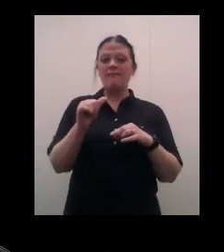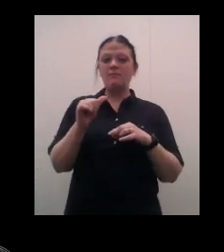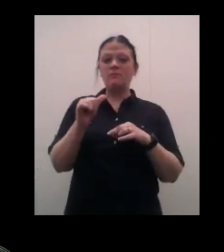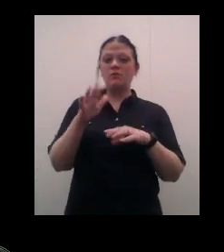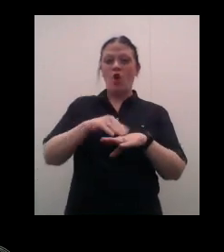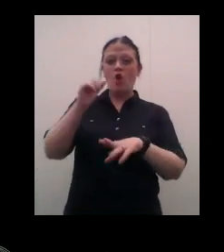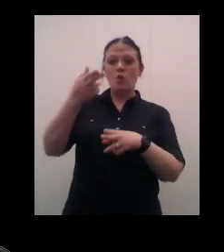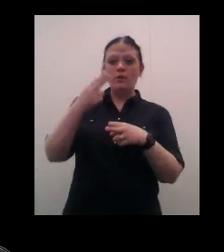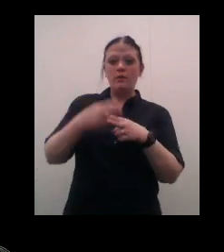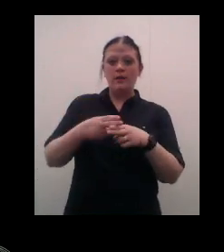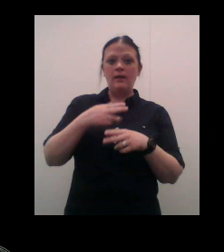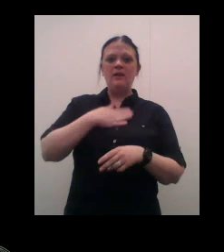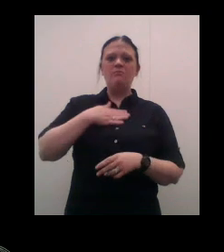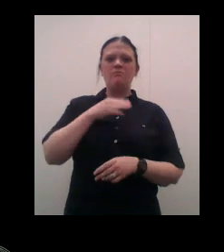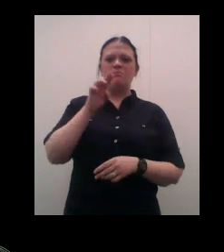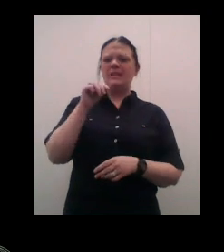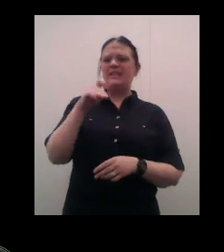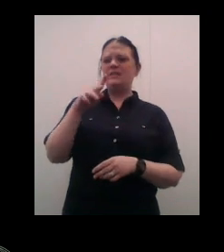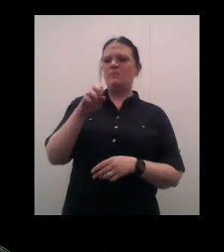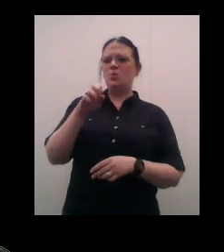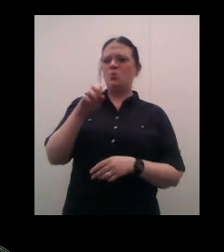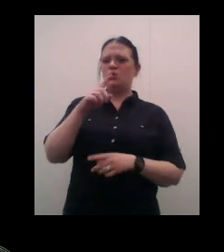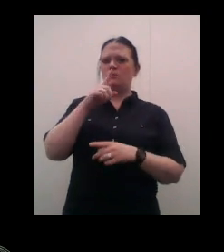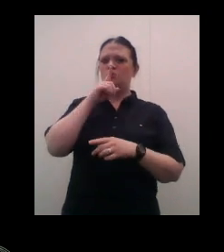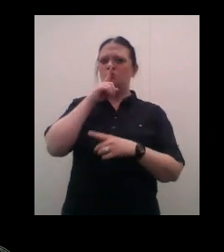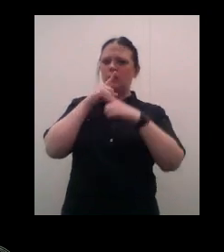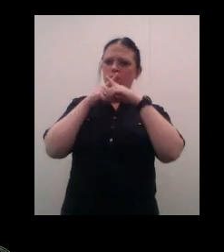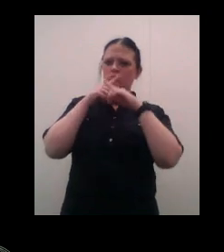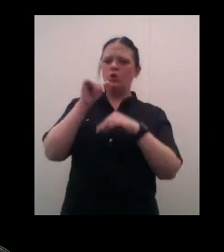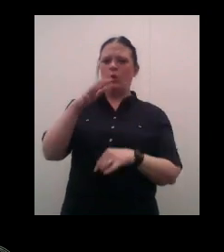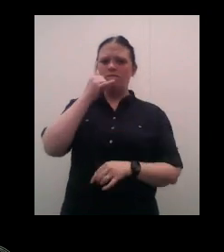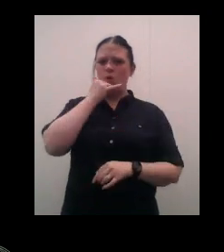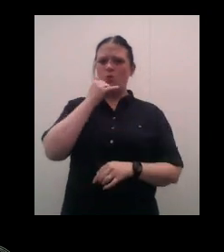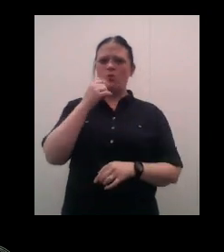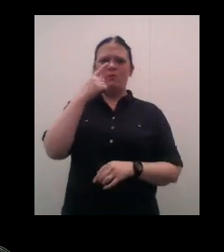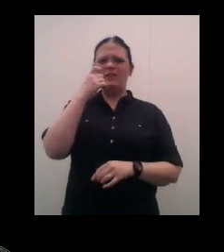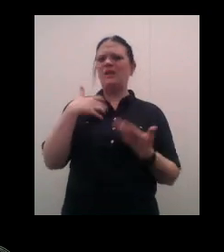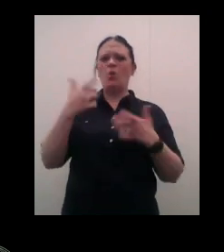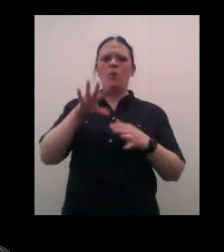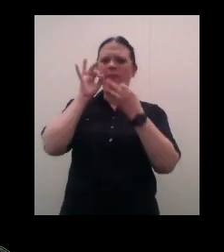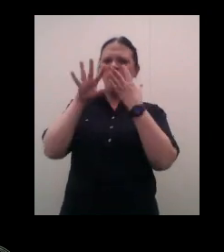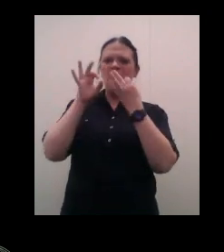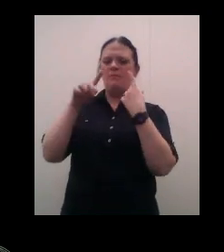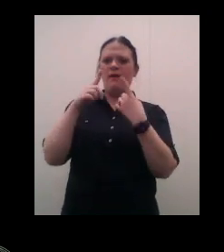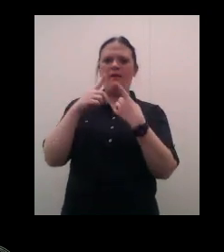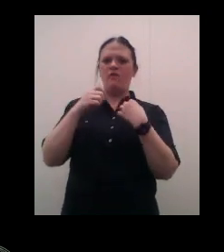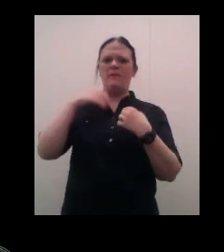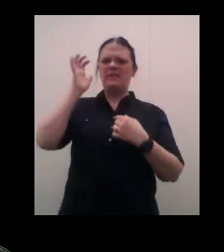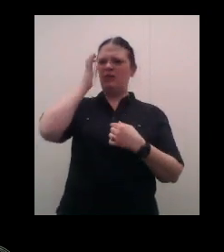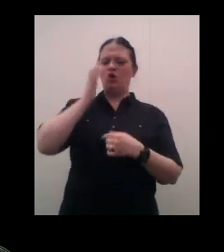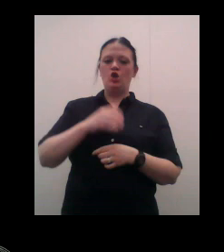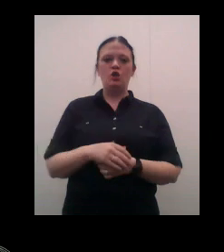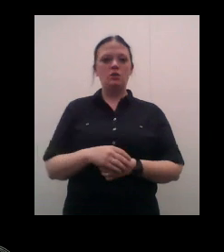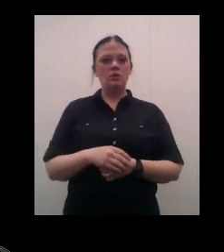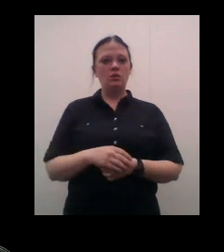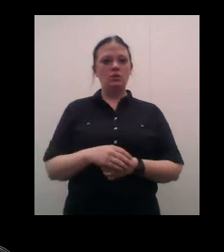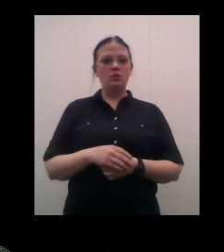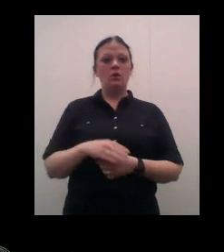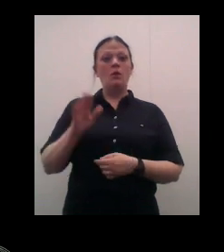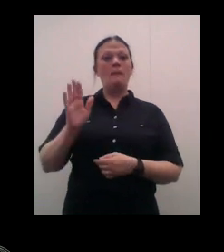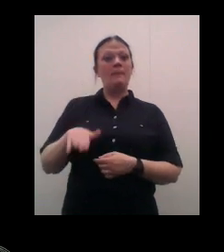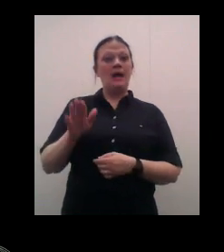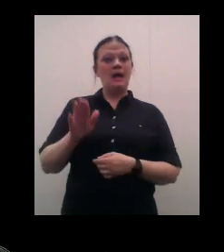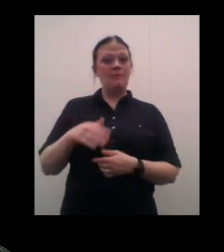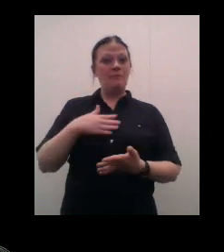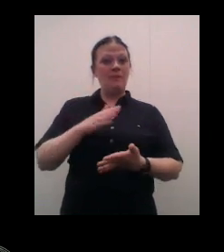to mute their phones so we can avoid the feedback that sometimes happens. Let us start at the bottom on